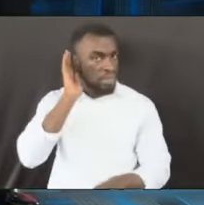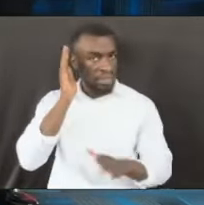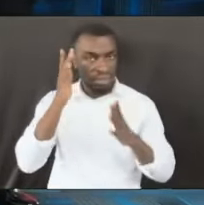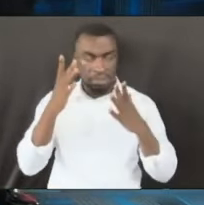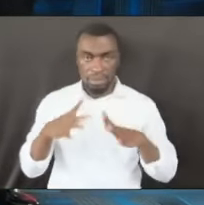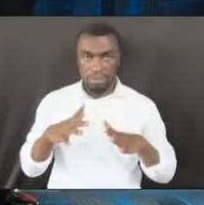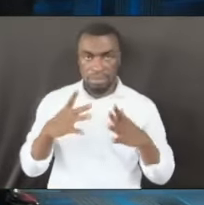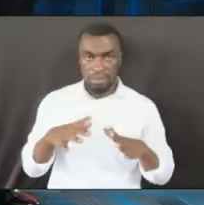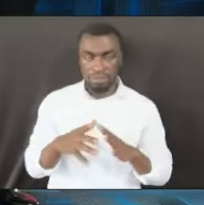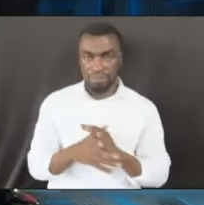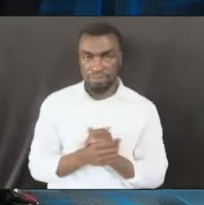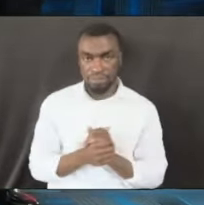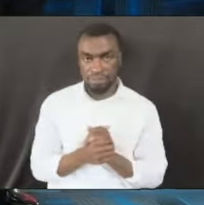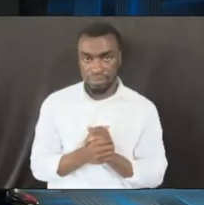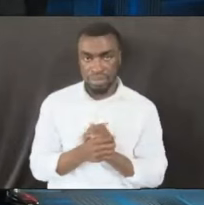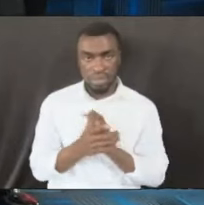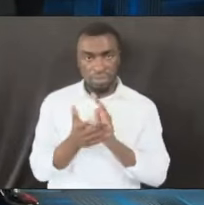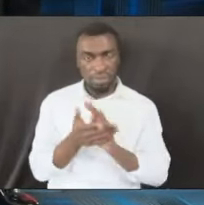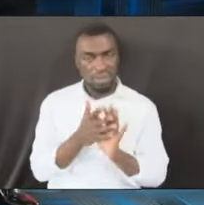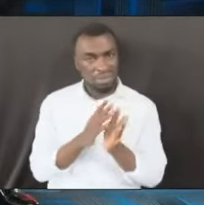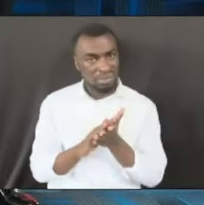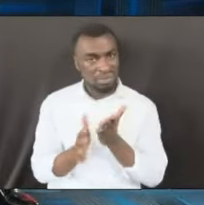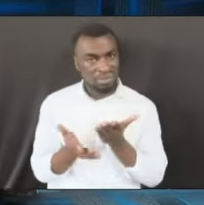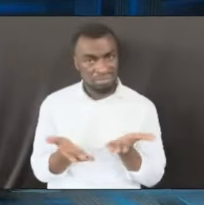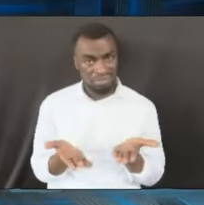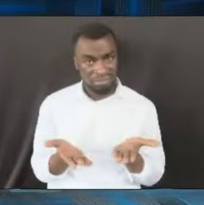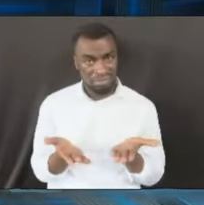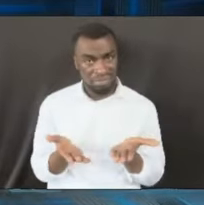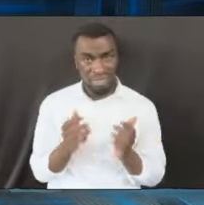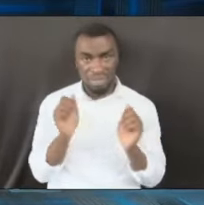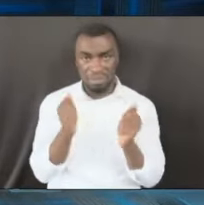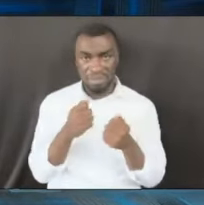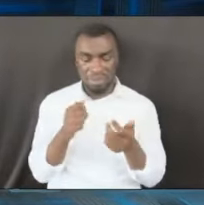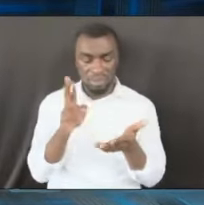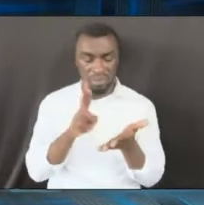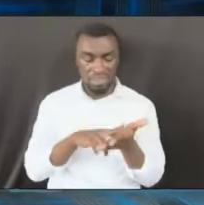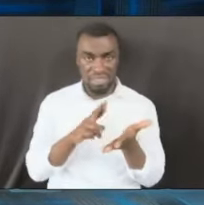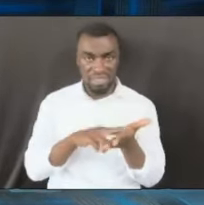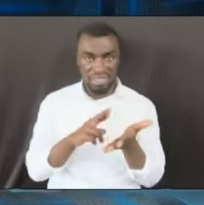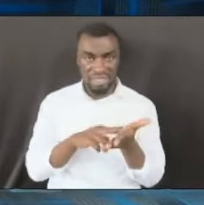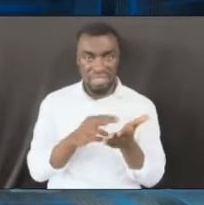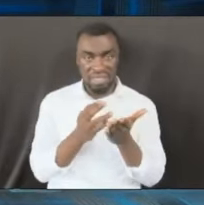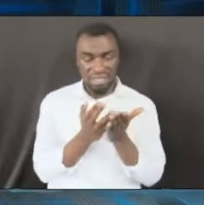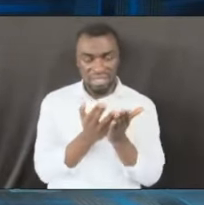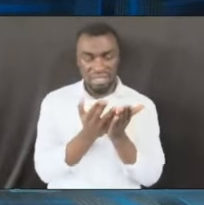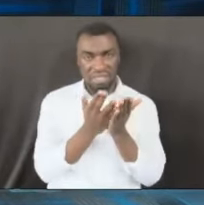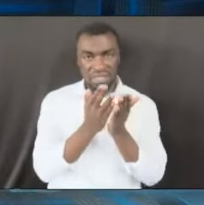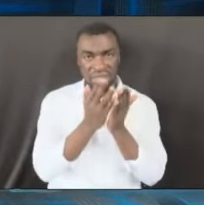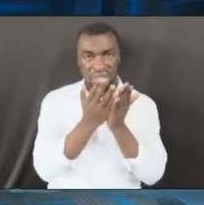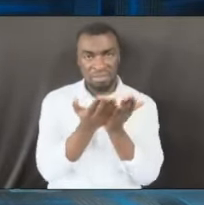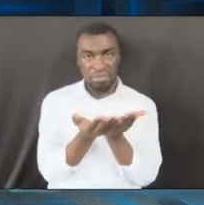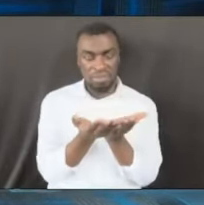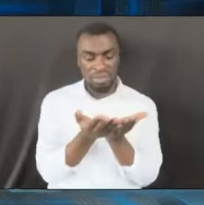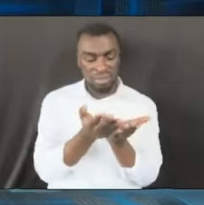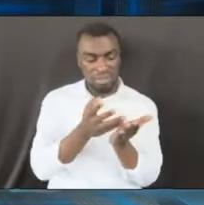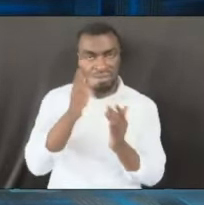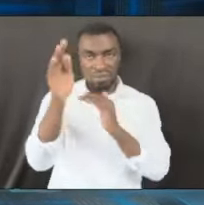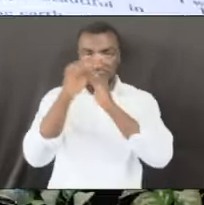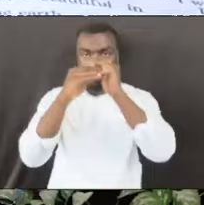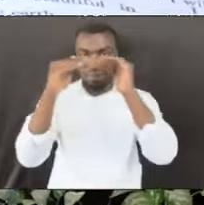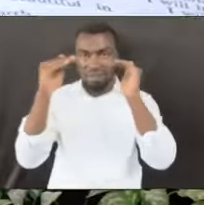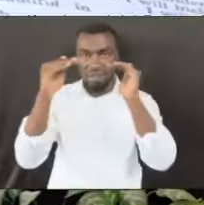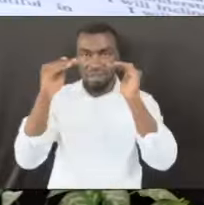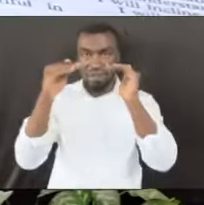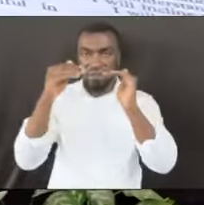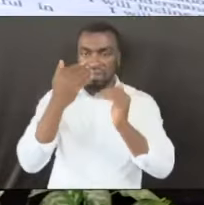commission, without which we cannot be registered in the books of heaven as the children of God. Who